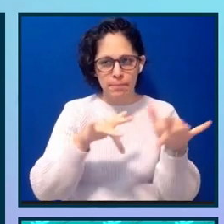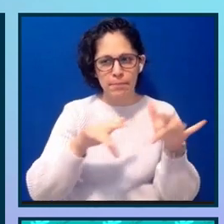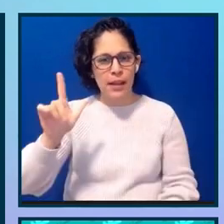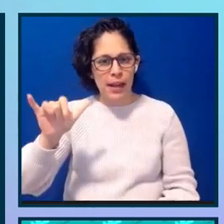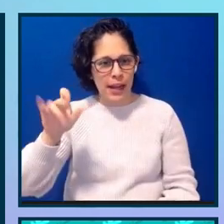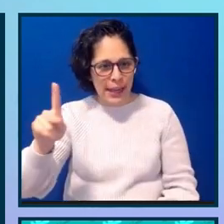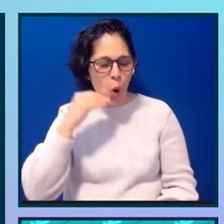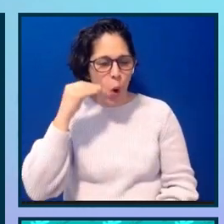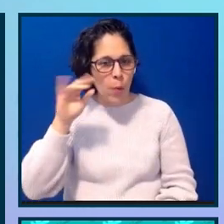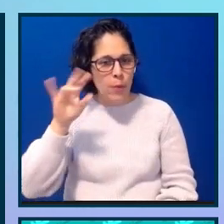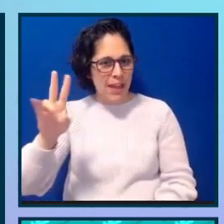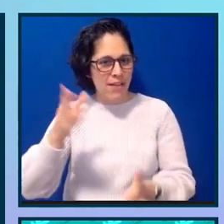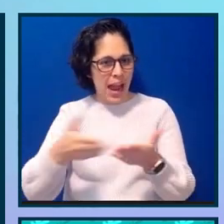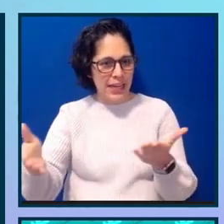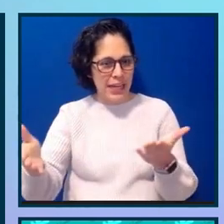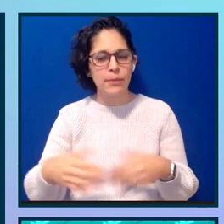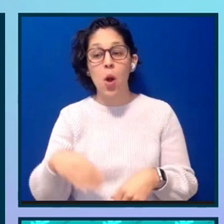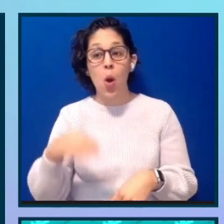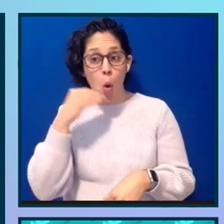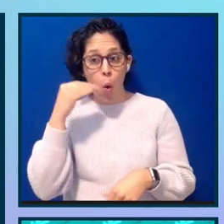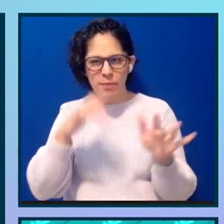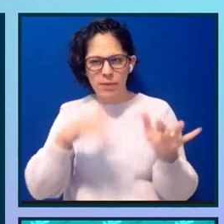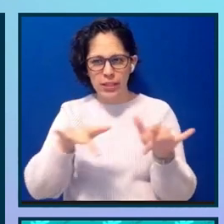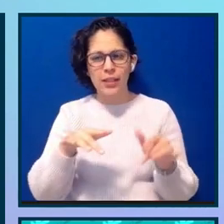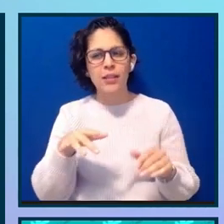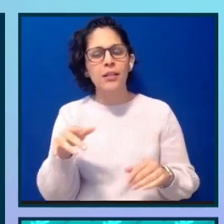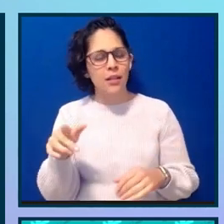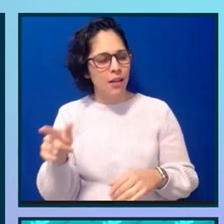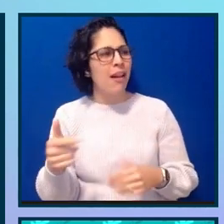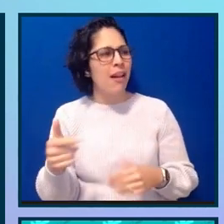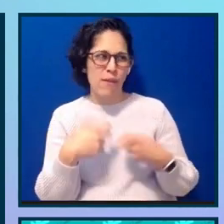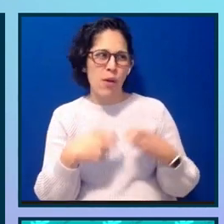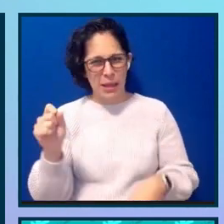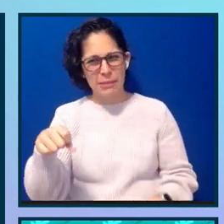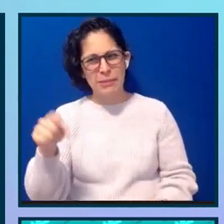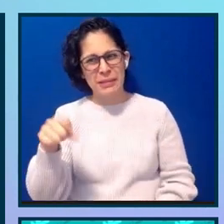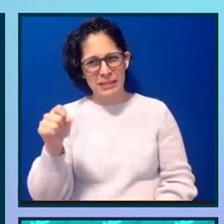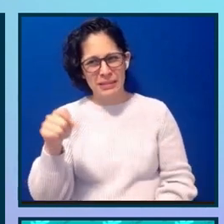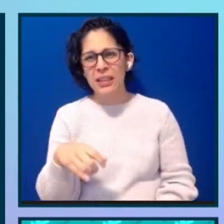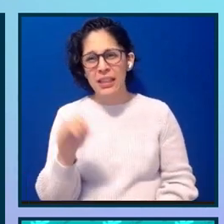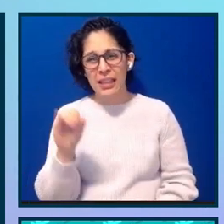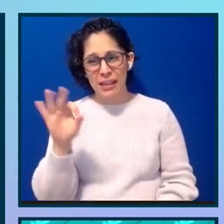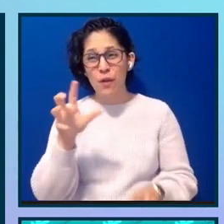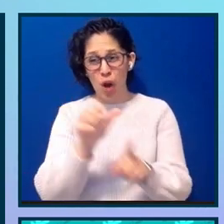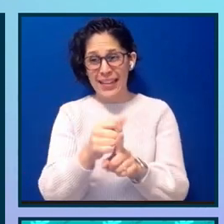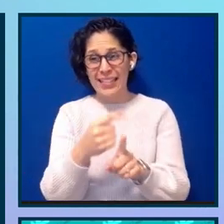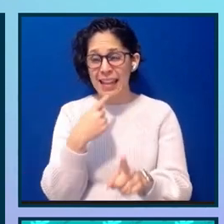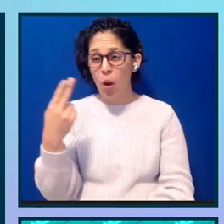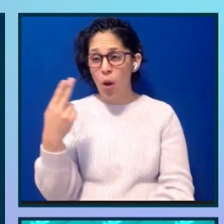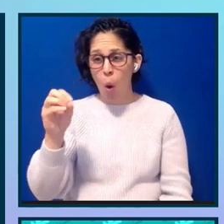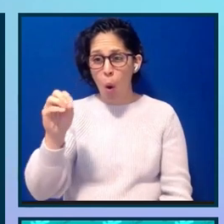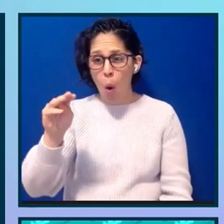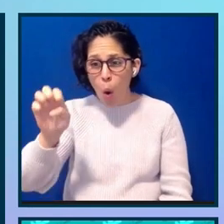Home. Okay, and straight up, we kind of do have a problem. So if you've got it, it's at home, seven